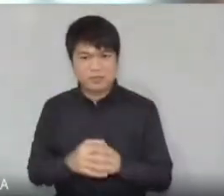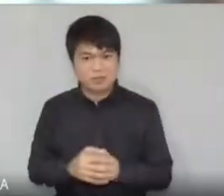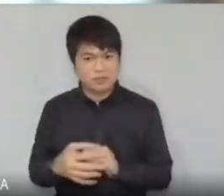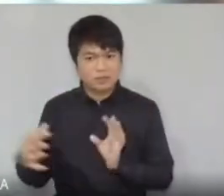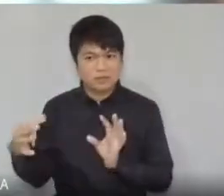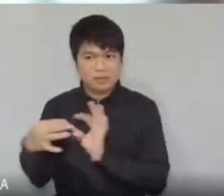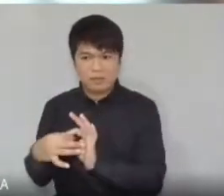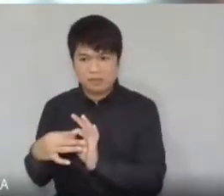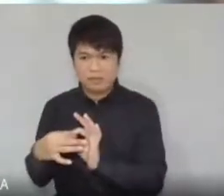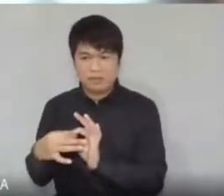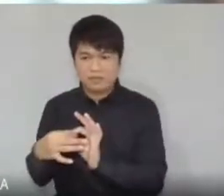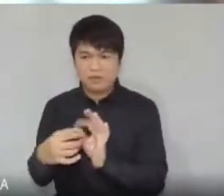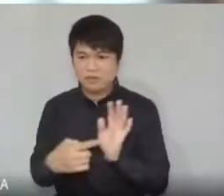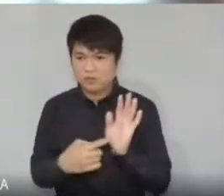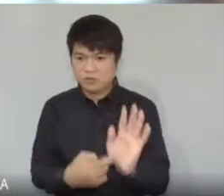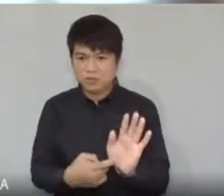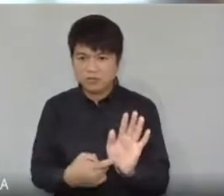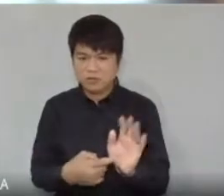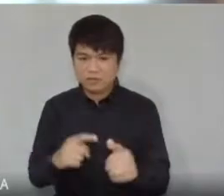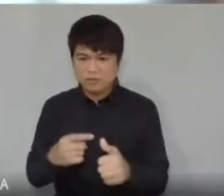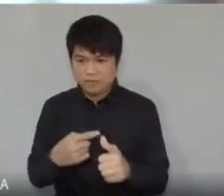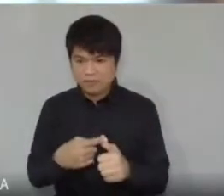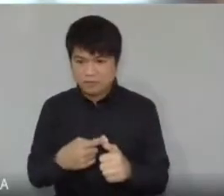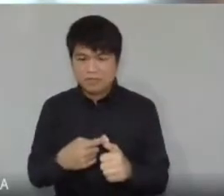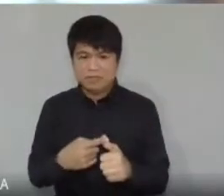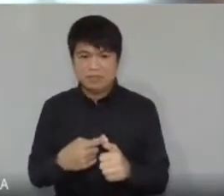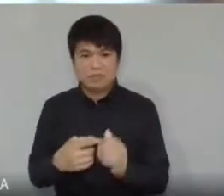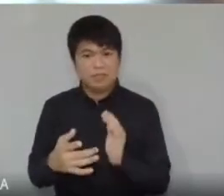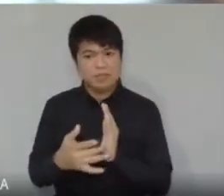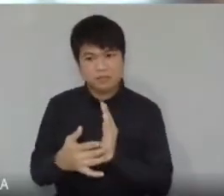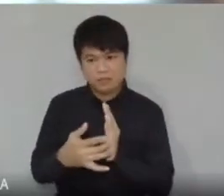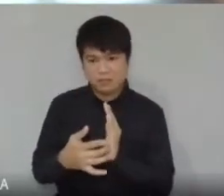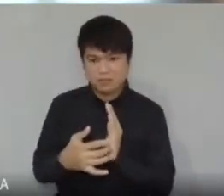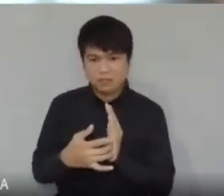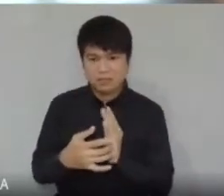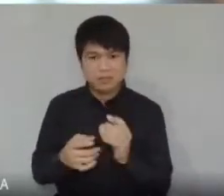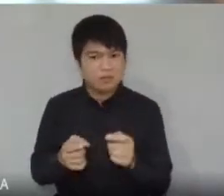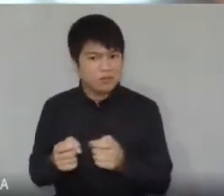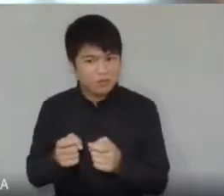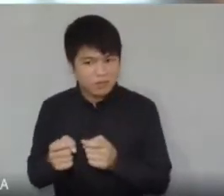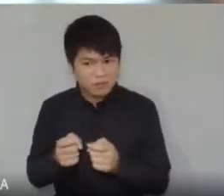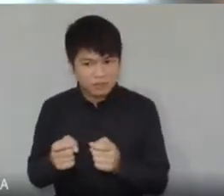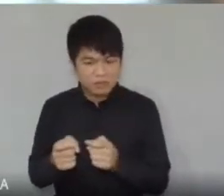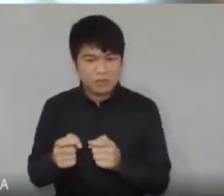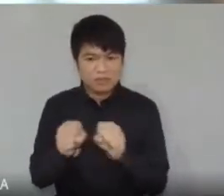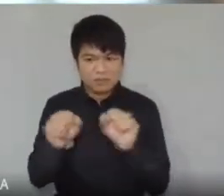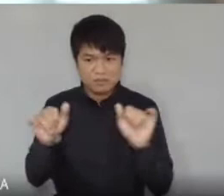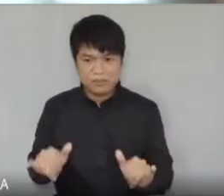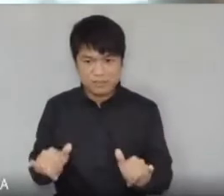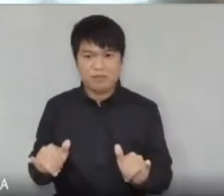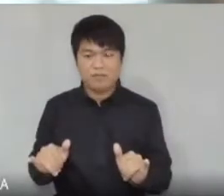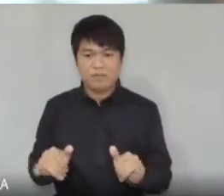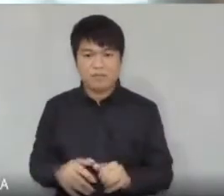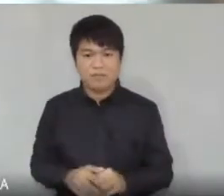and efficient for our citizens. The Medical Teleparasitology Project allowed medical technologists